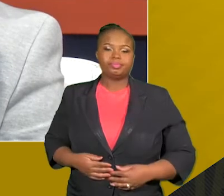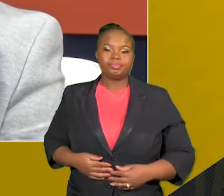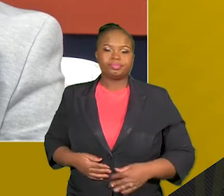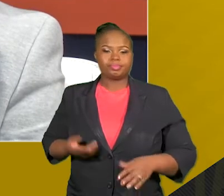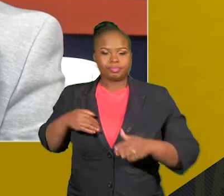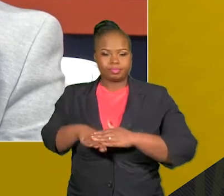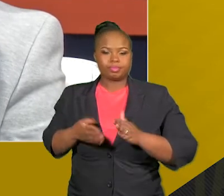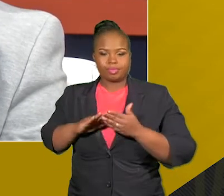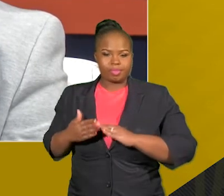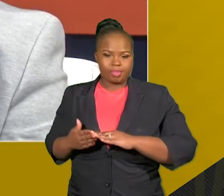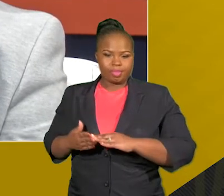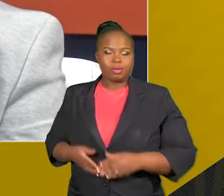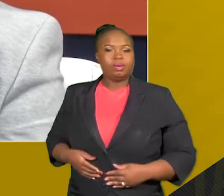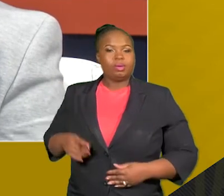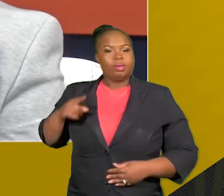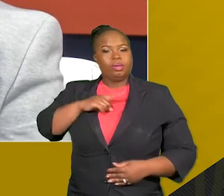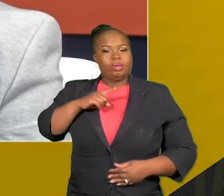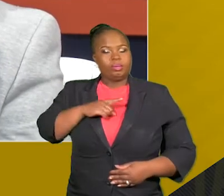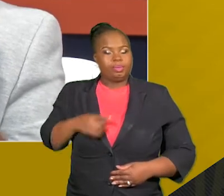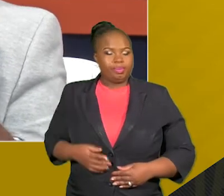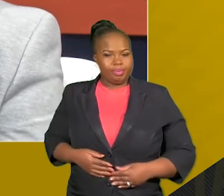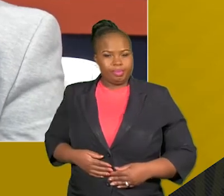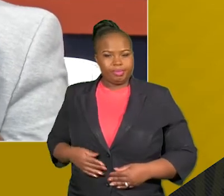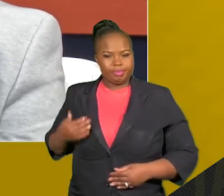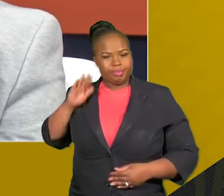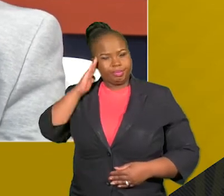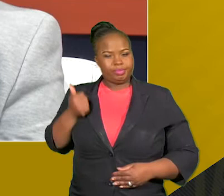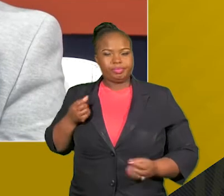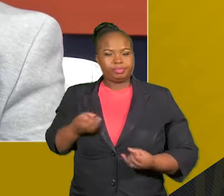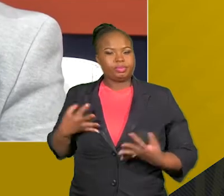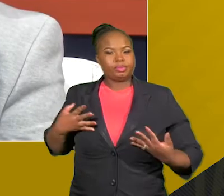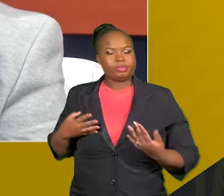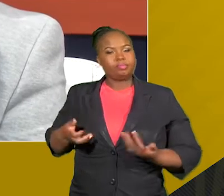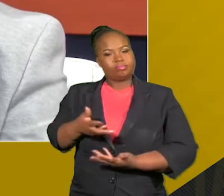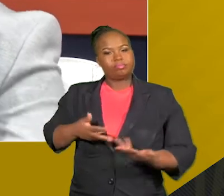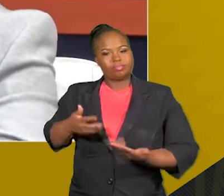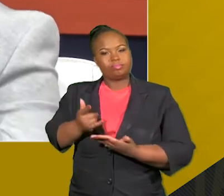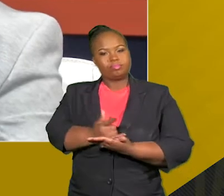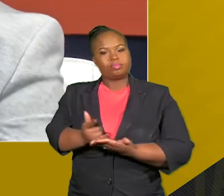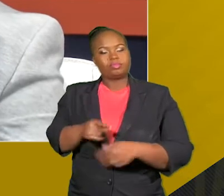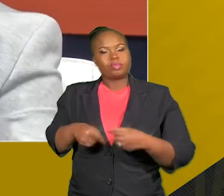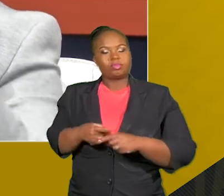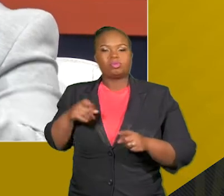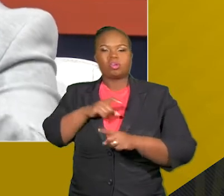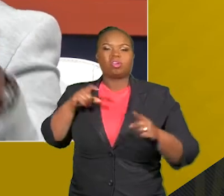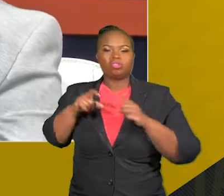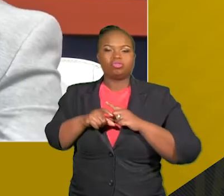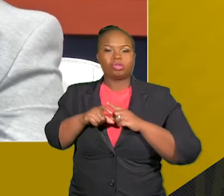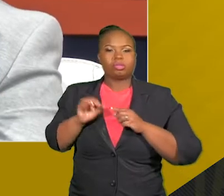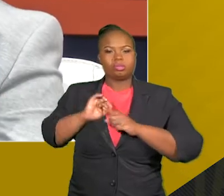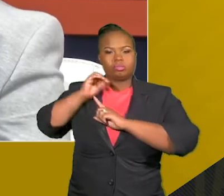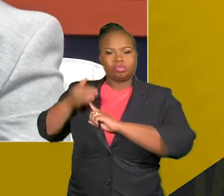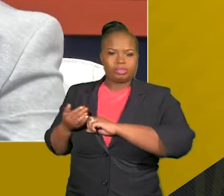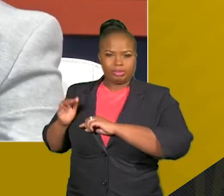Within communities. Because, as you know, most of the conversation so far has been about the culture that protects.